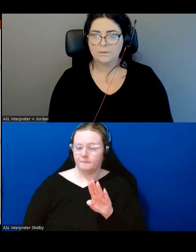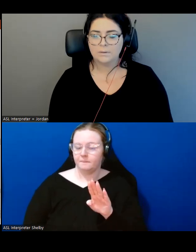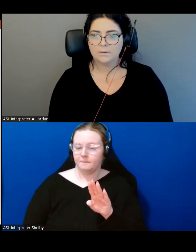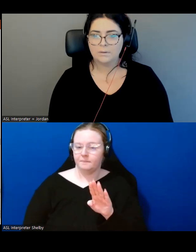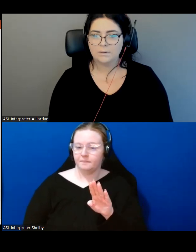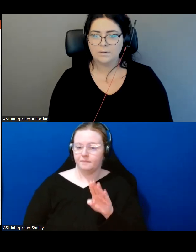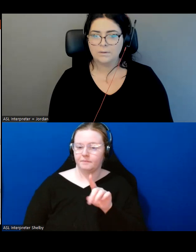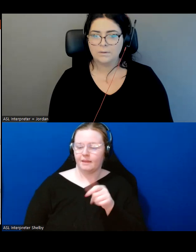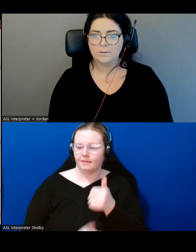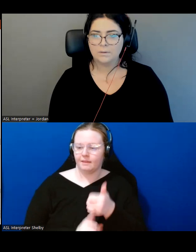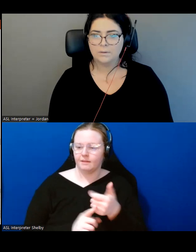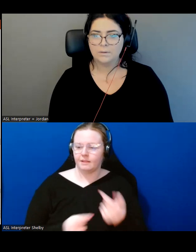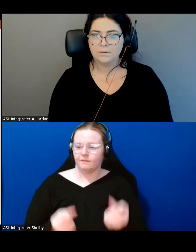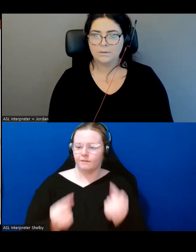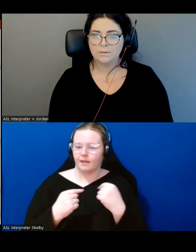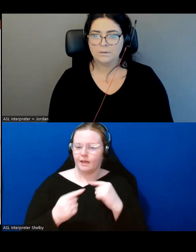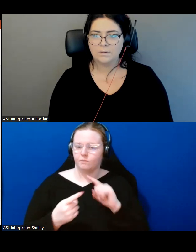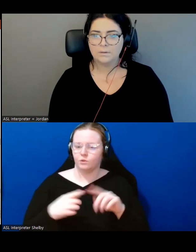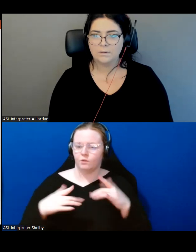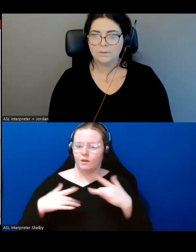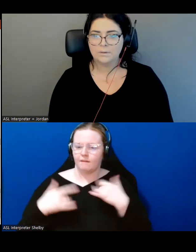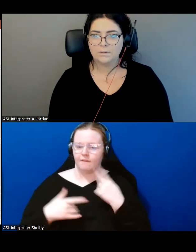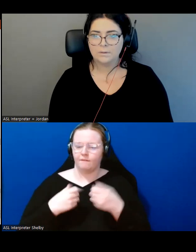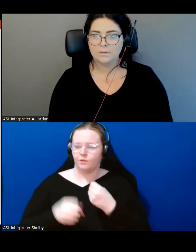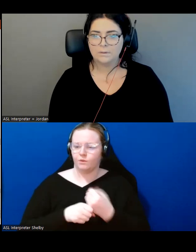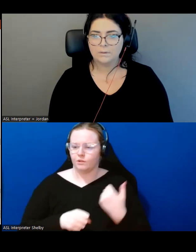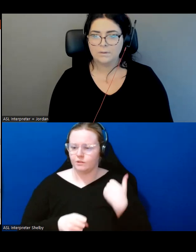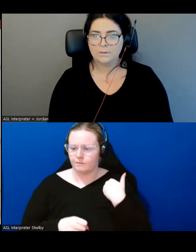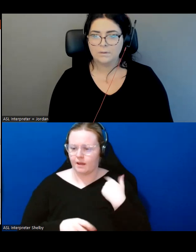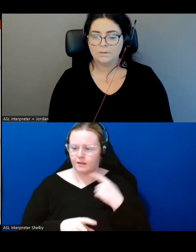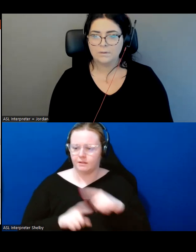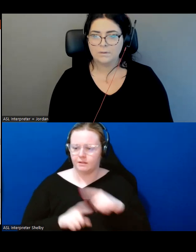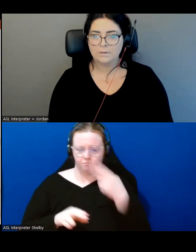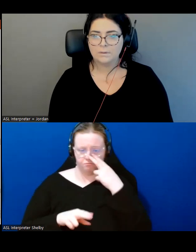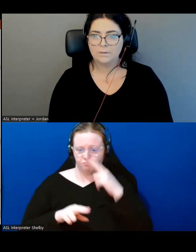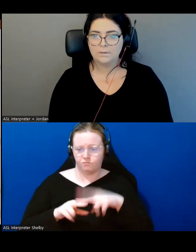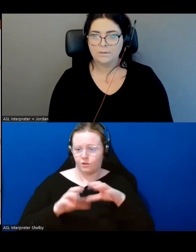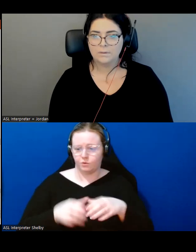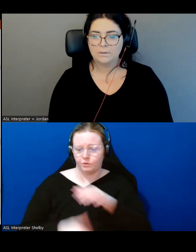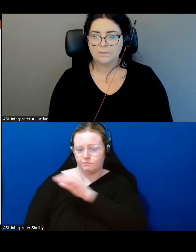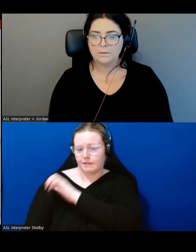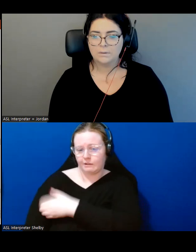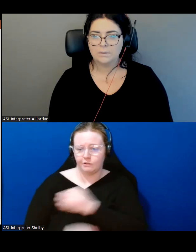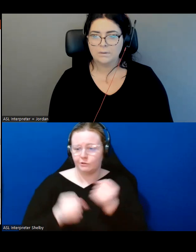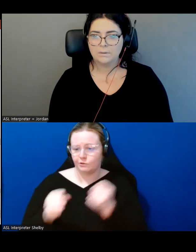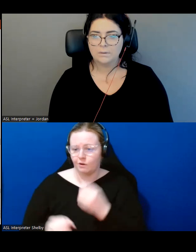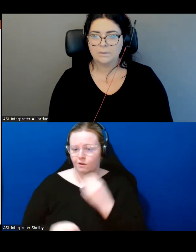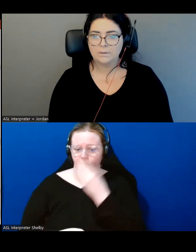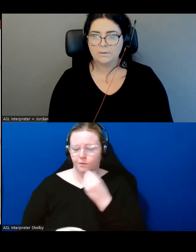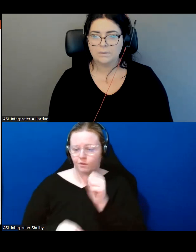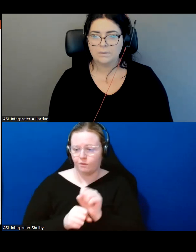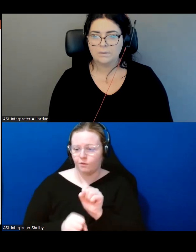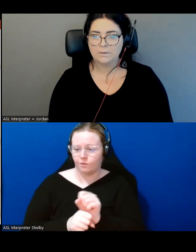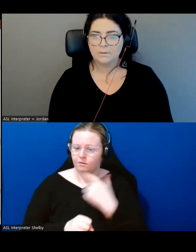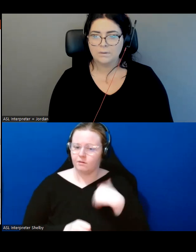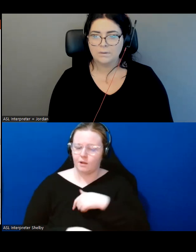annual gatherings years back and just thrilled the whole group with the energy and beautiful work that they do. And we have given that group